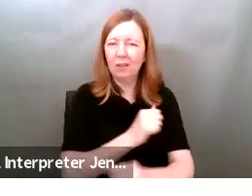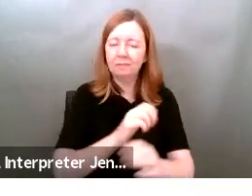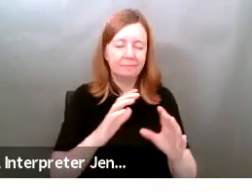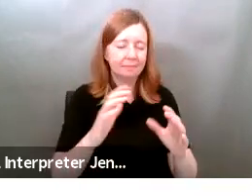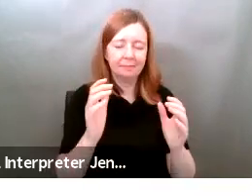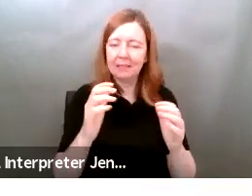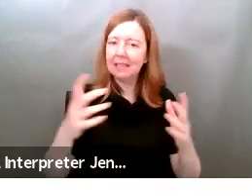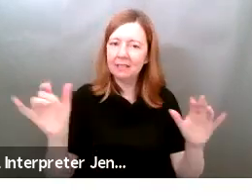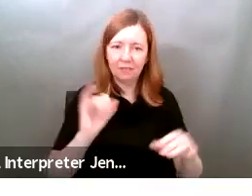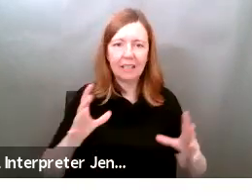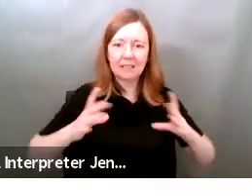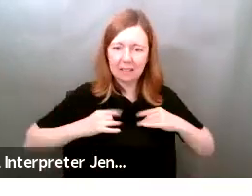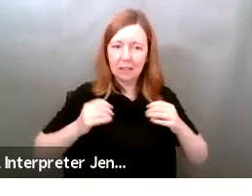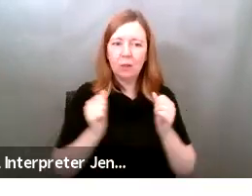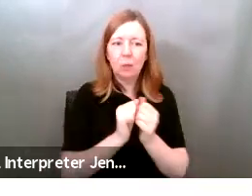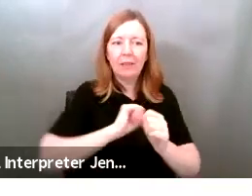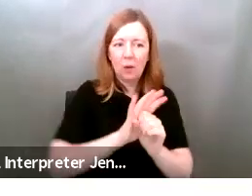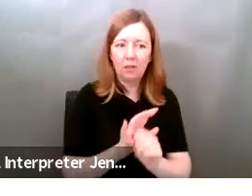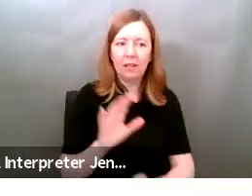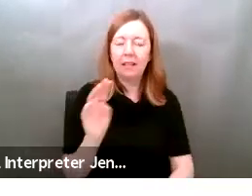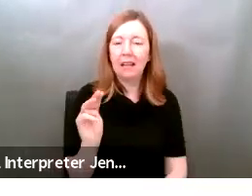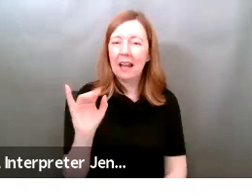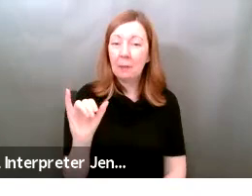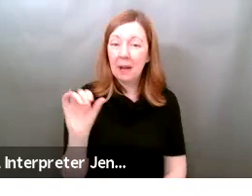So Miss C, which is spelled